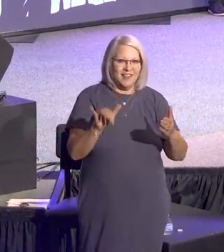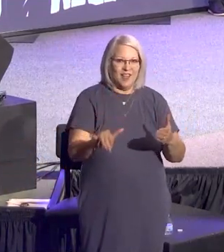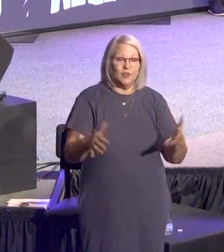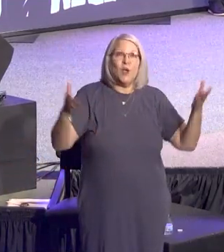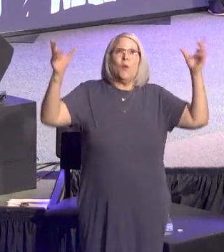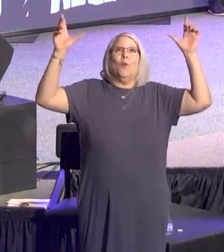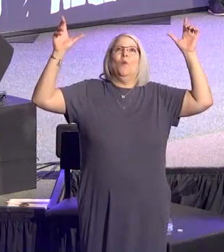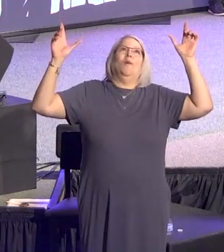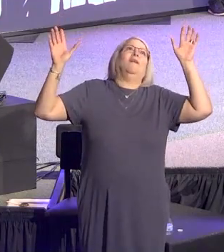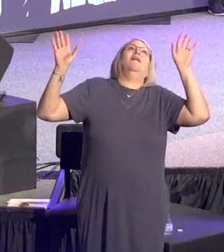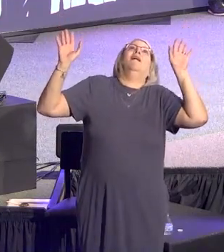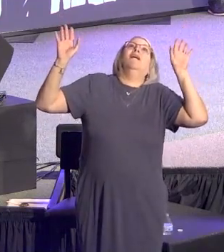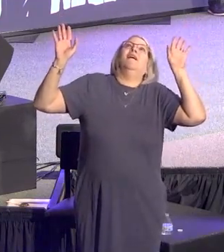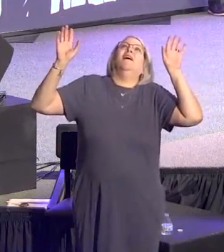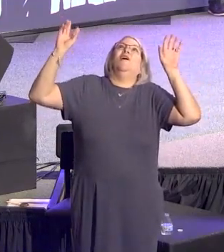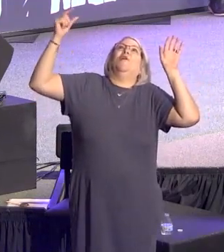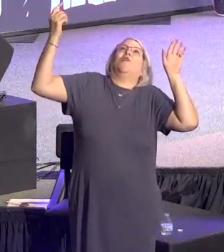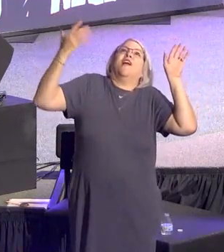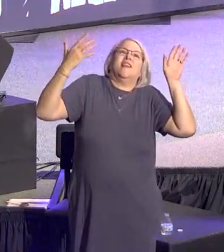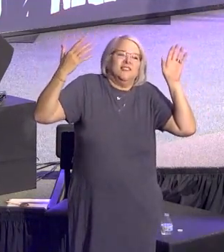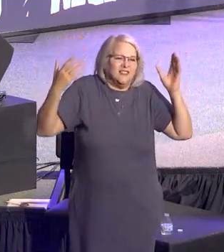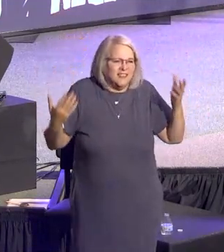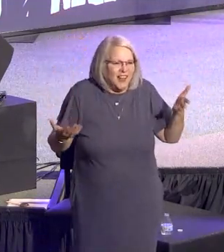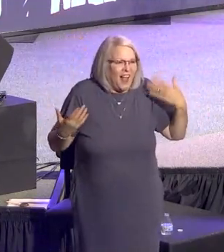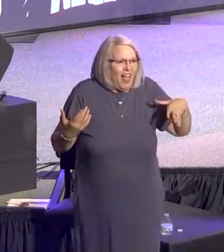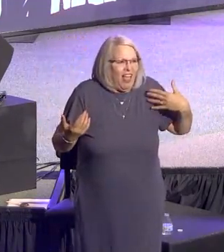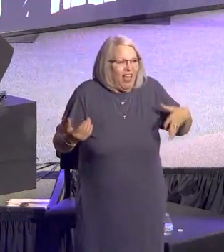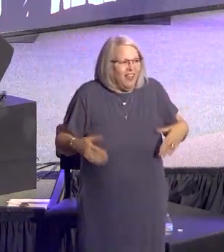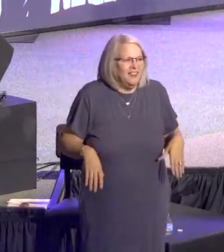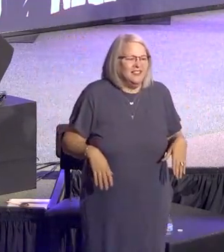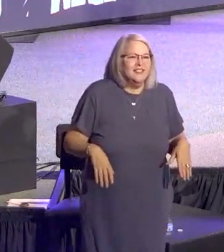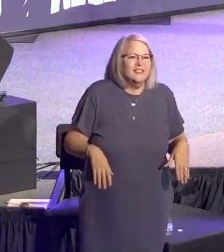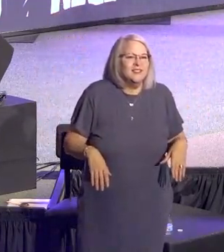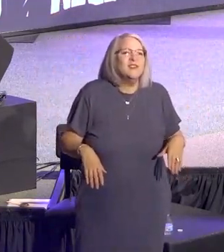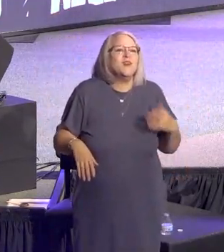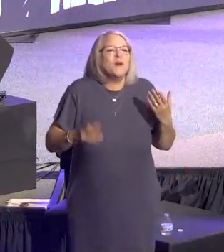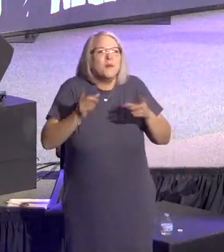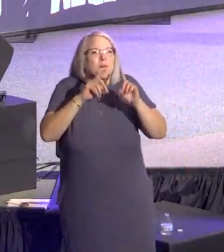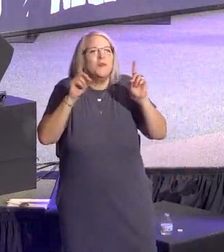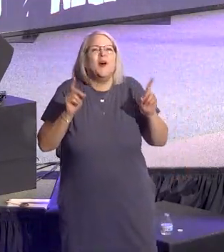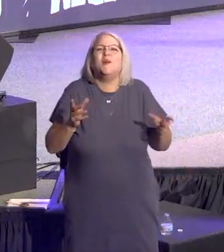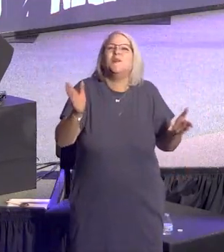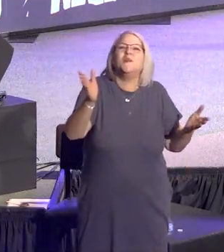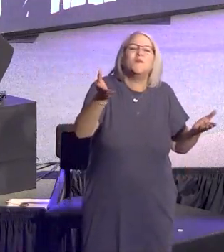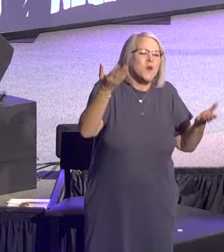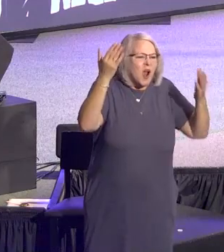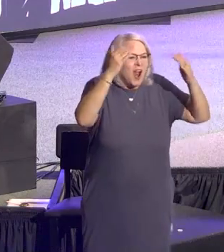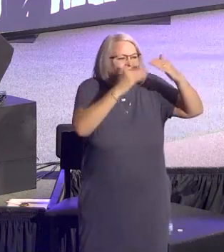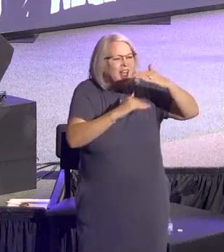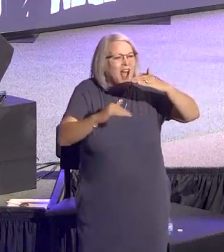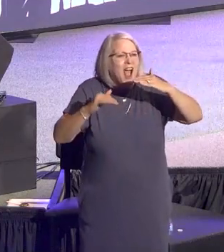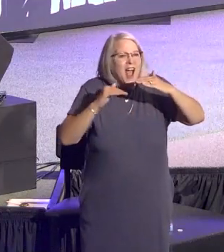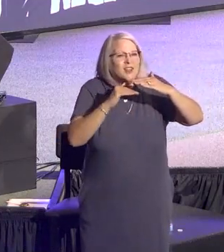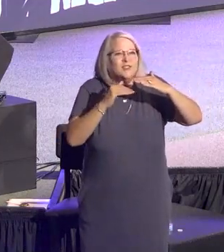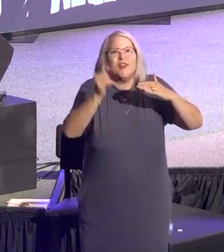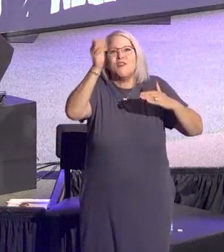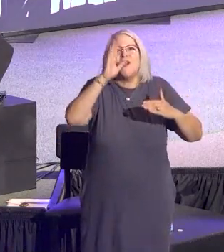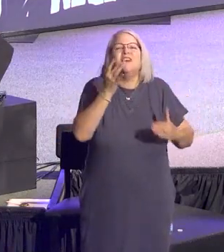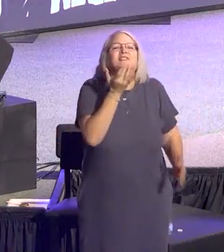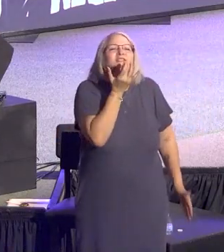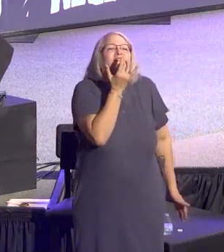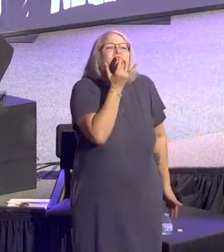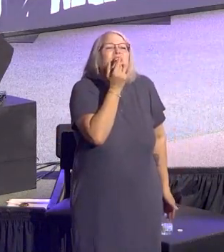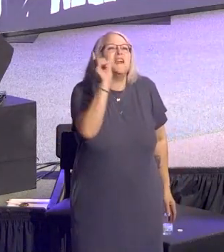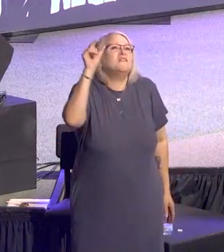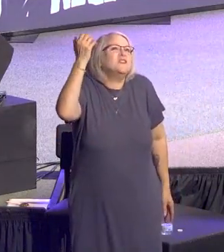Christ Jesus. But we see ourselves under the heading of God's favor, of God's grace. God, I'm